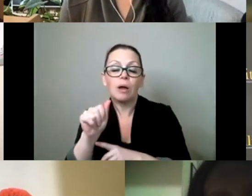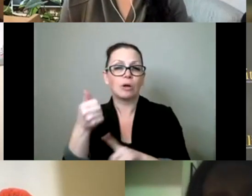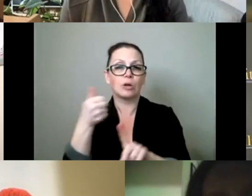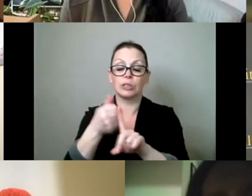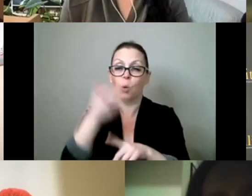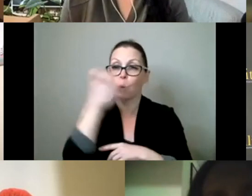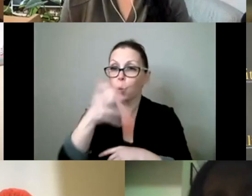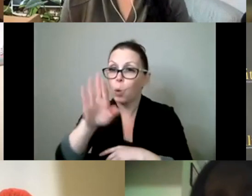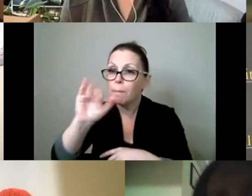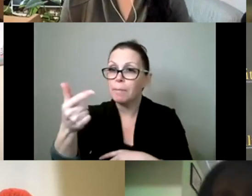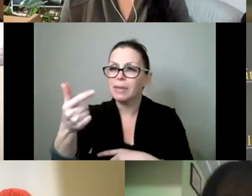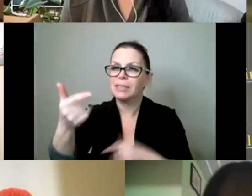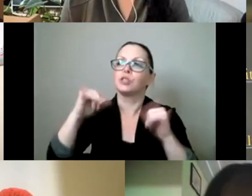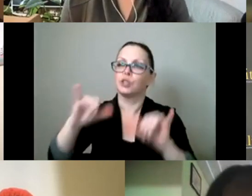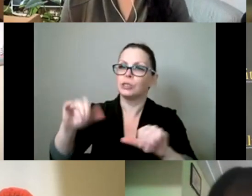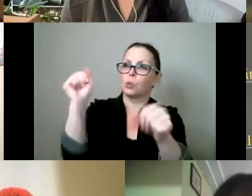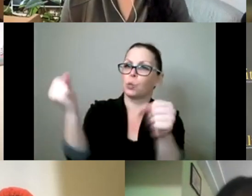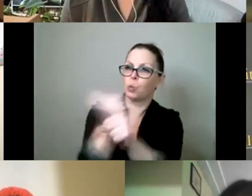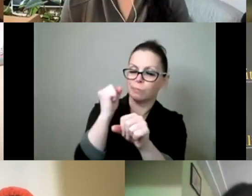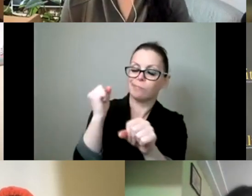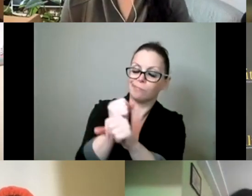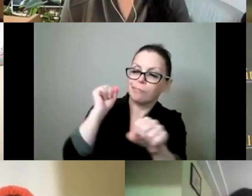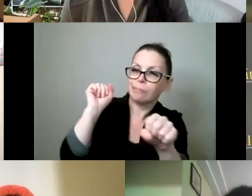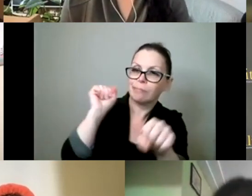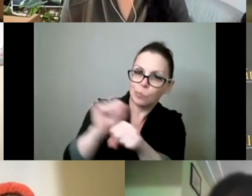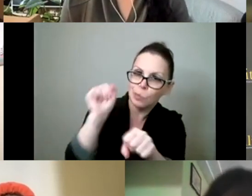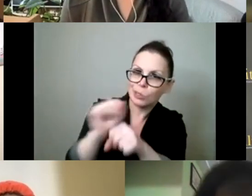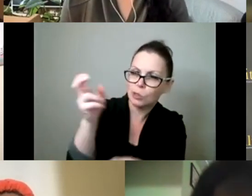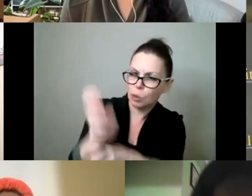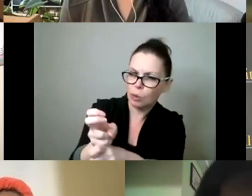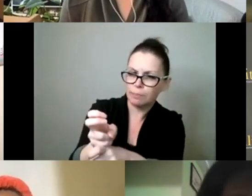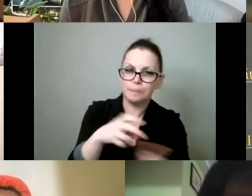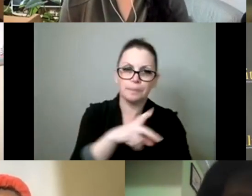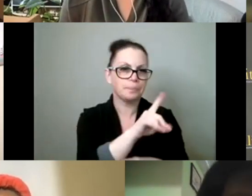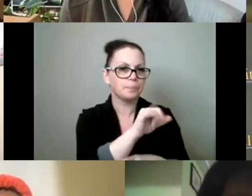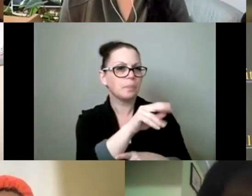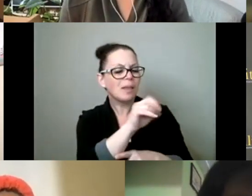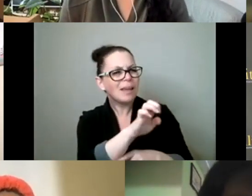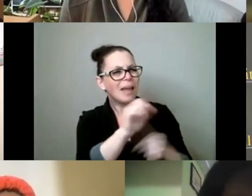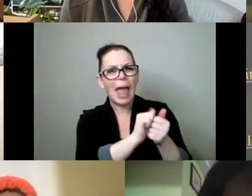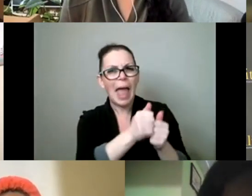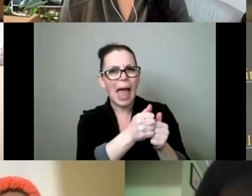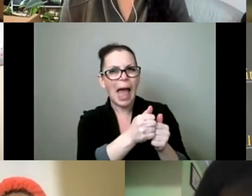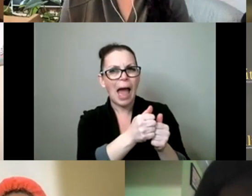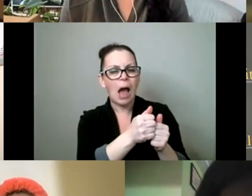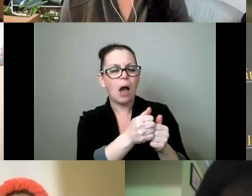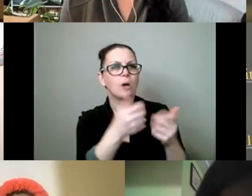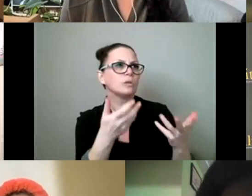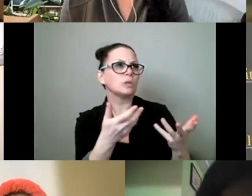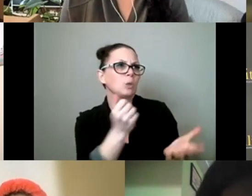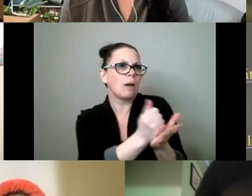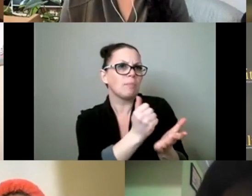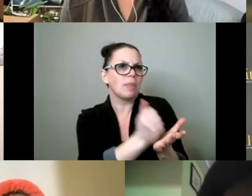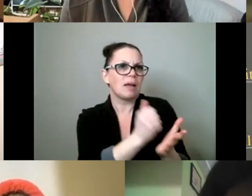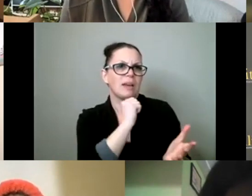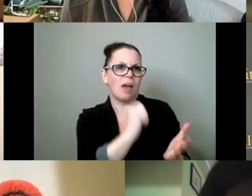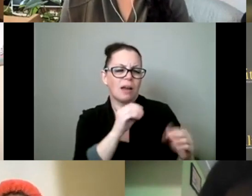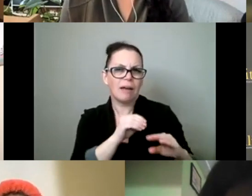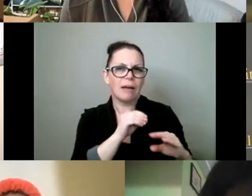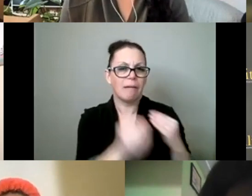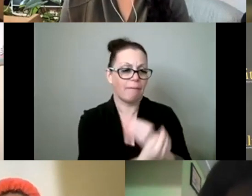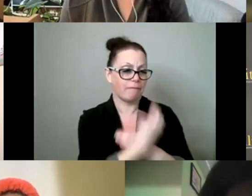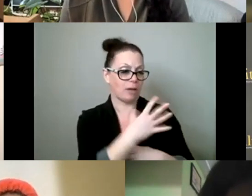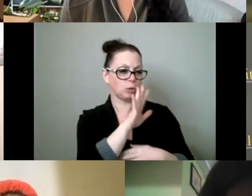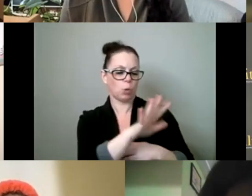Yeah. How do you keep that from affecting your creativity when you're just sitting down to even conceive